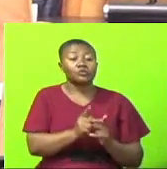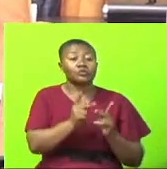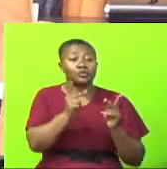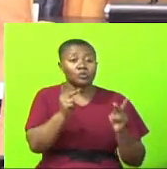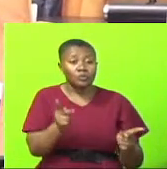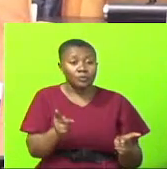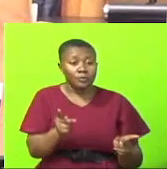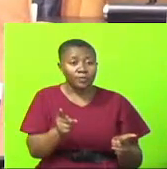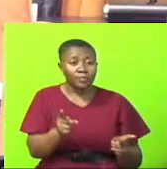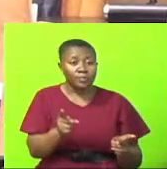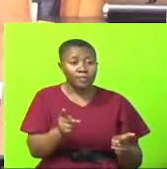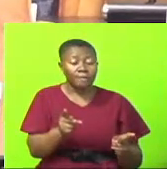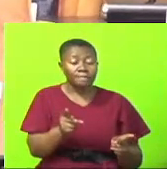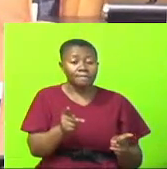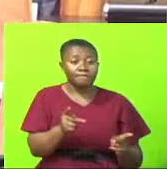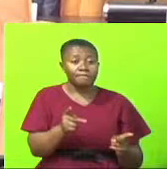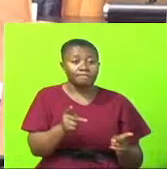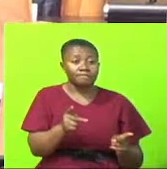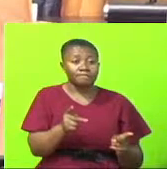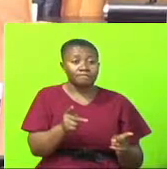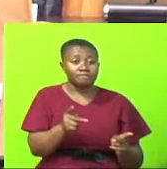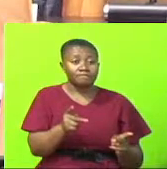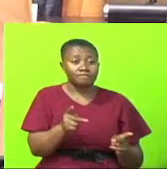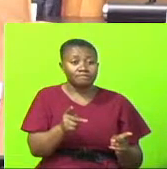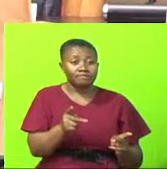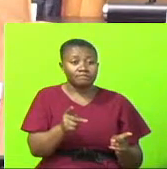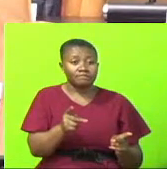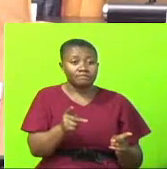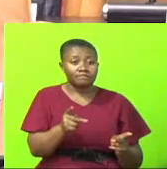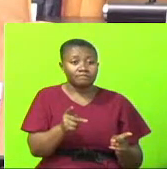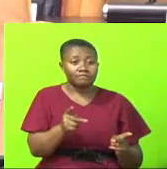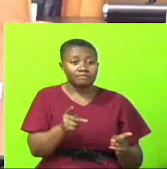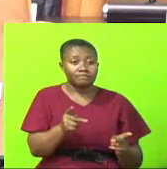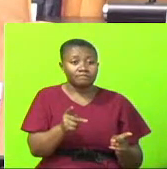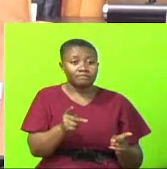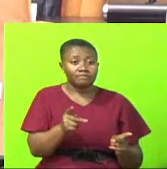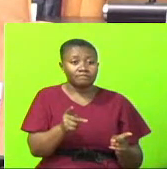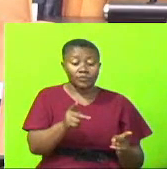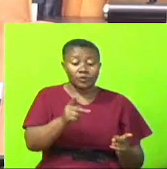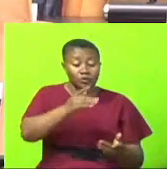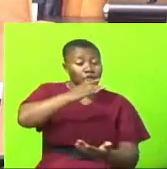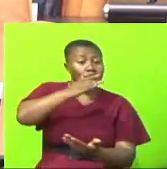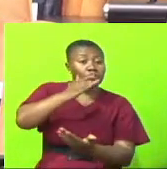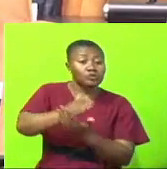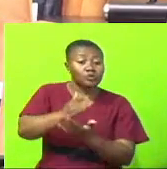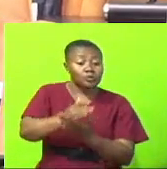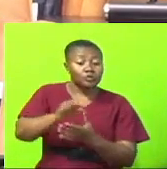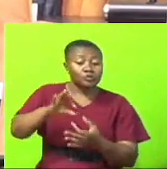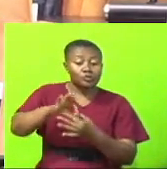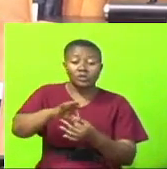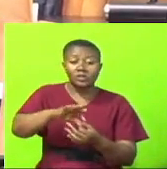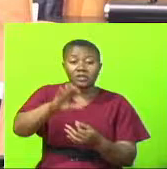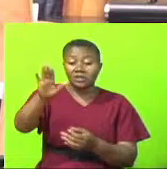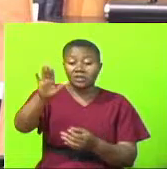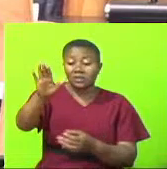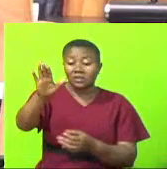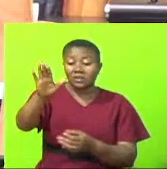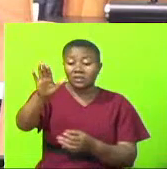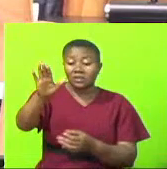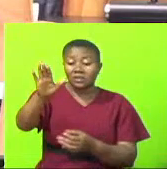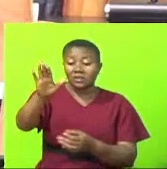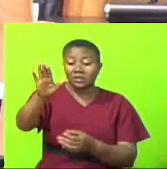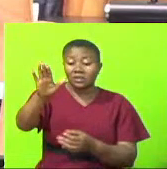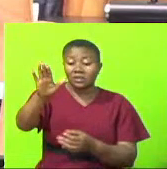ceased to belong to those parties, they have become, they have ceased to become members of this August House, and therefore they could go